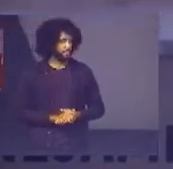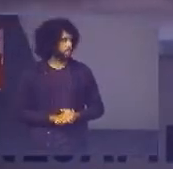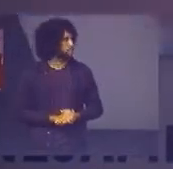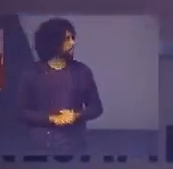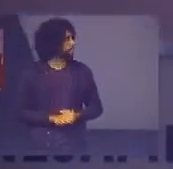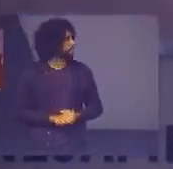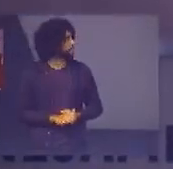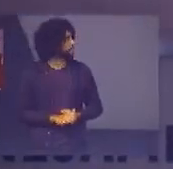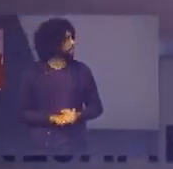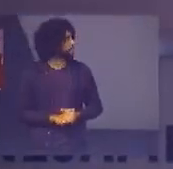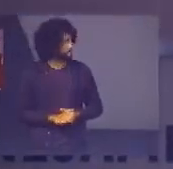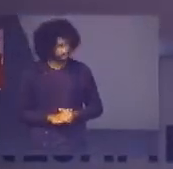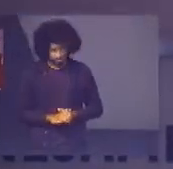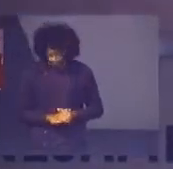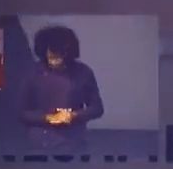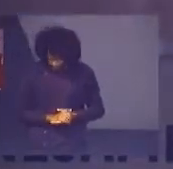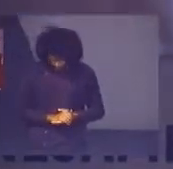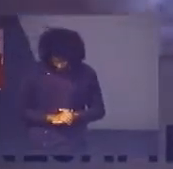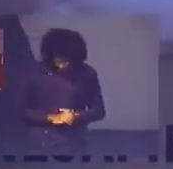Dona Sir Leigh.